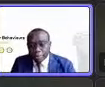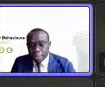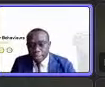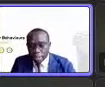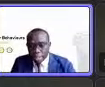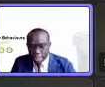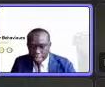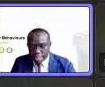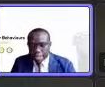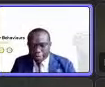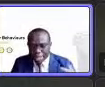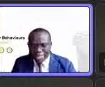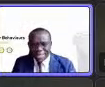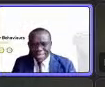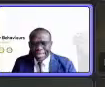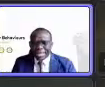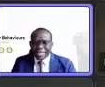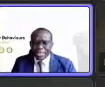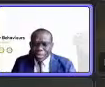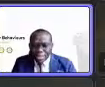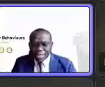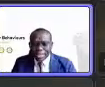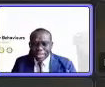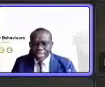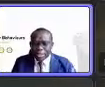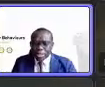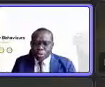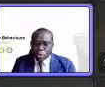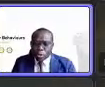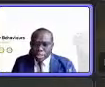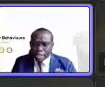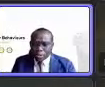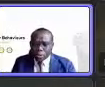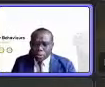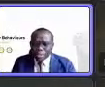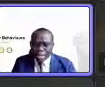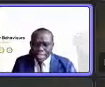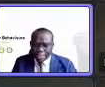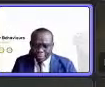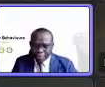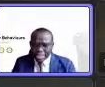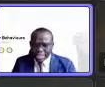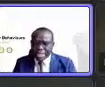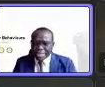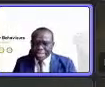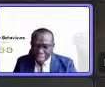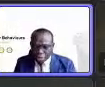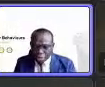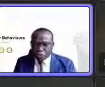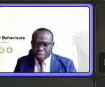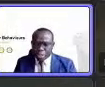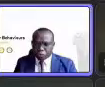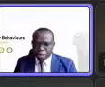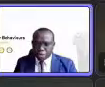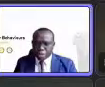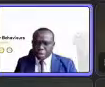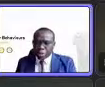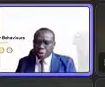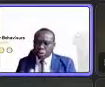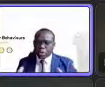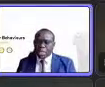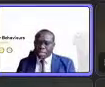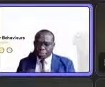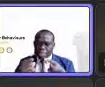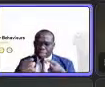call $50 tickets, and flying is not quote unquote an achievement. It's a means of transport for everybody, and